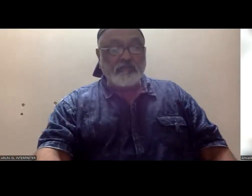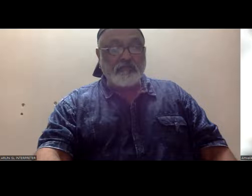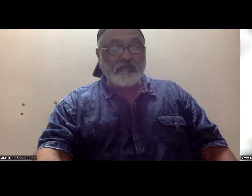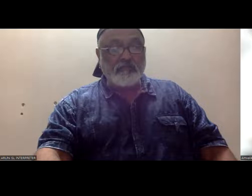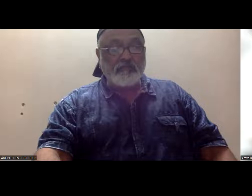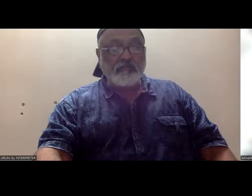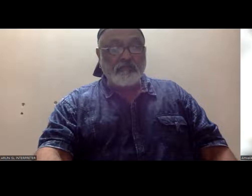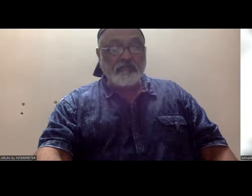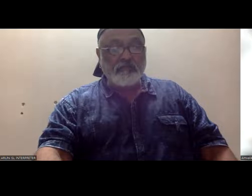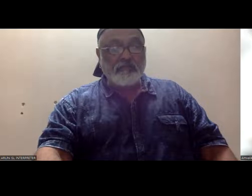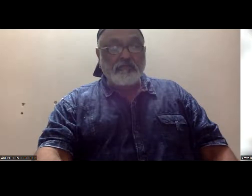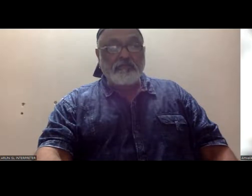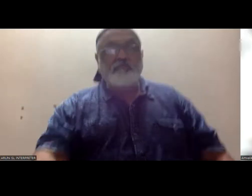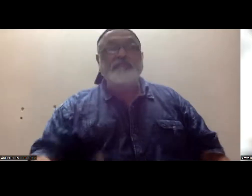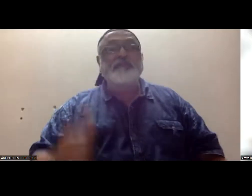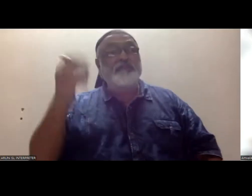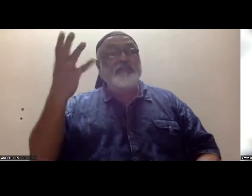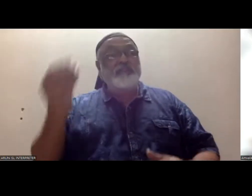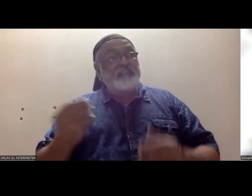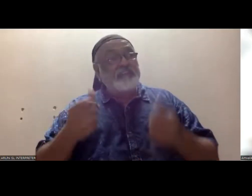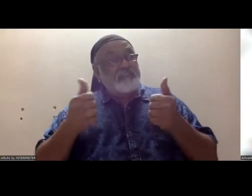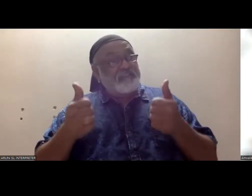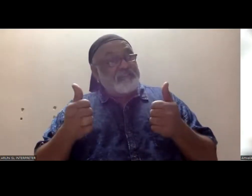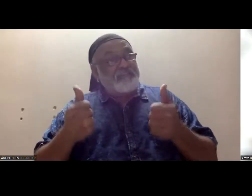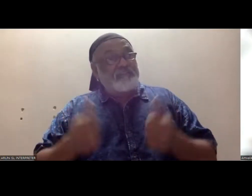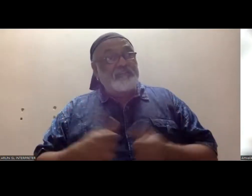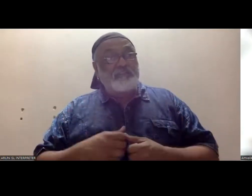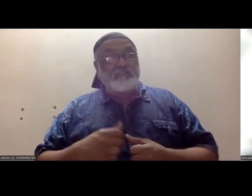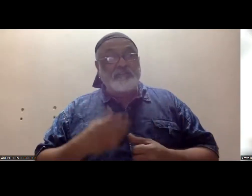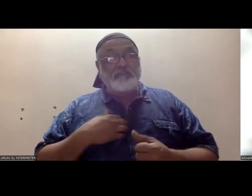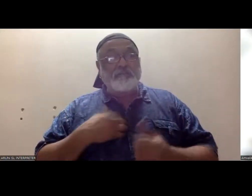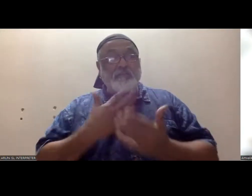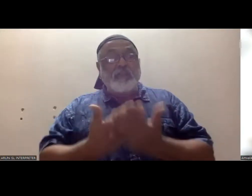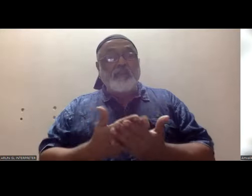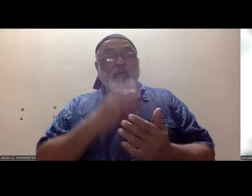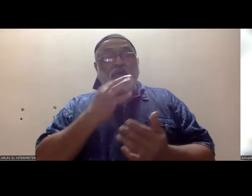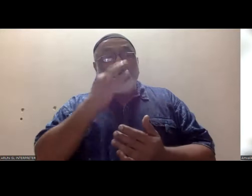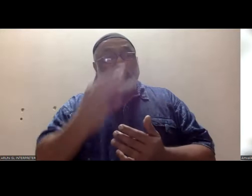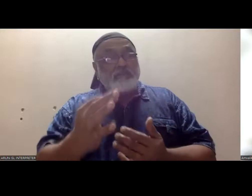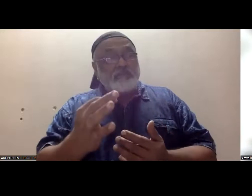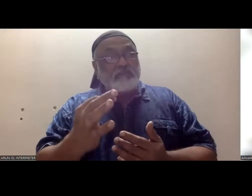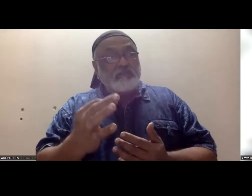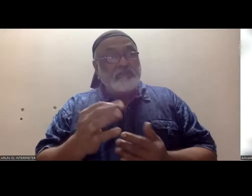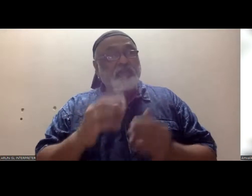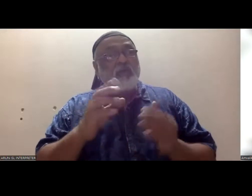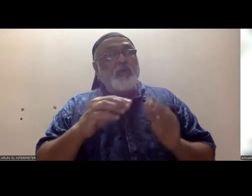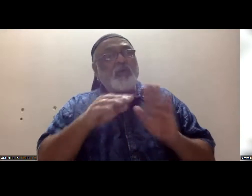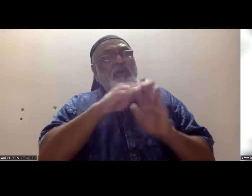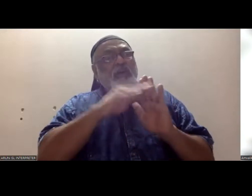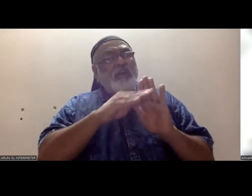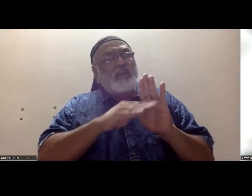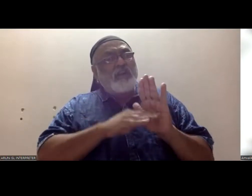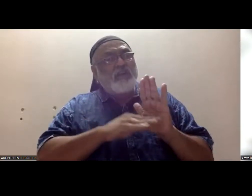Good evening, ma'am. Good evening. Lokita Vishal, ma'am. Ma'am, I want to know what are the guidelines for